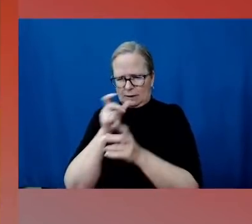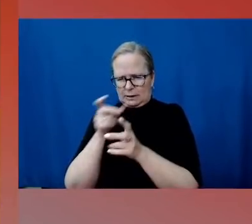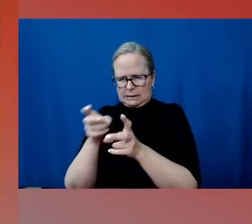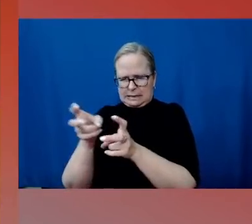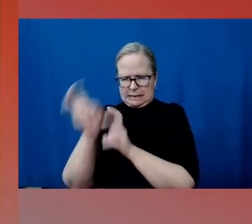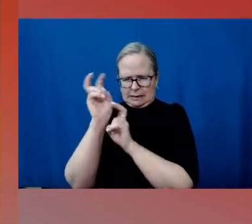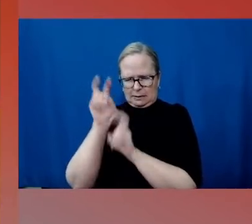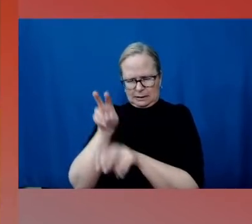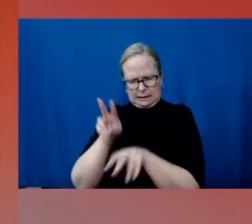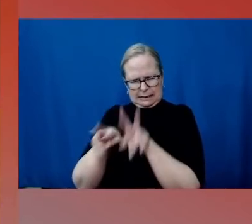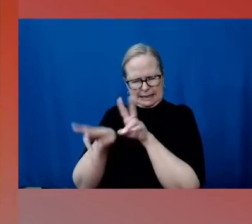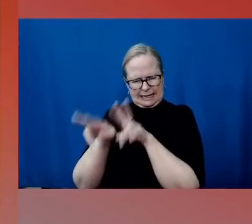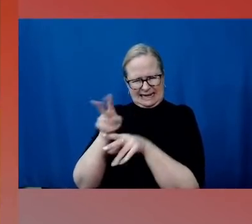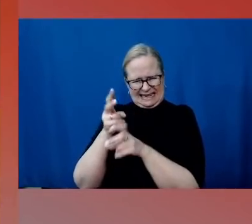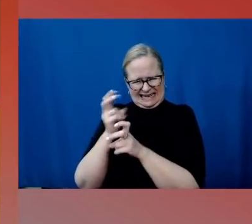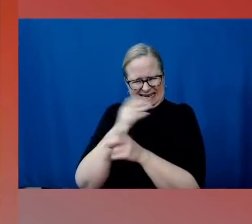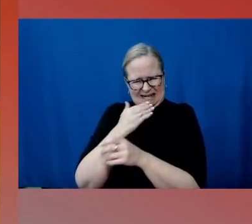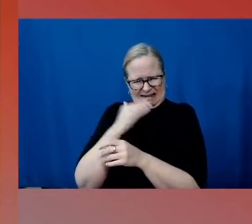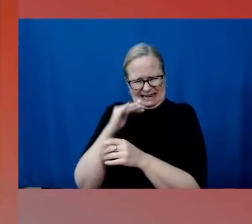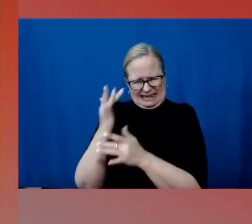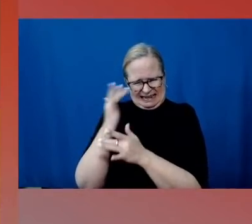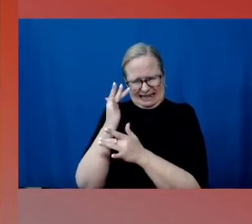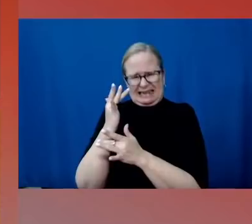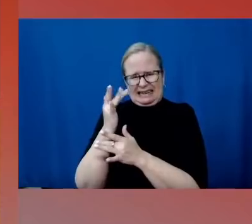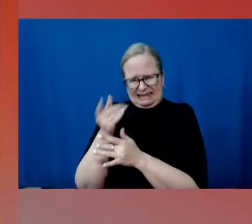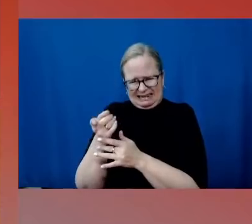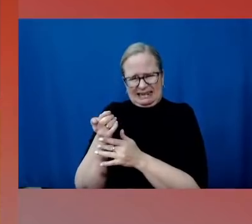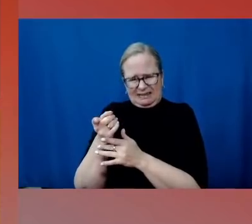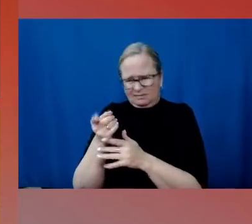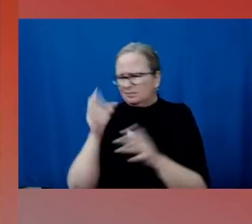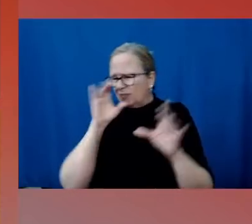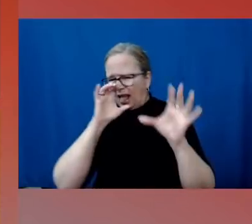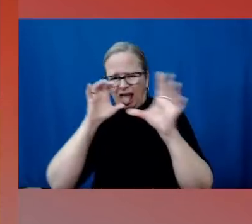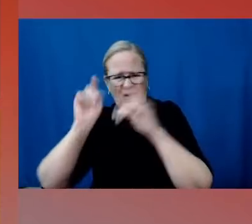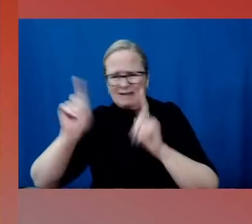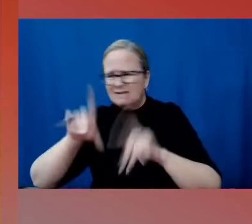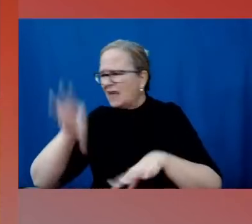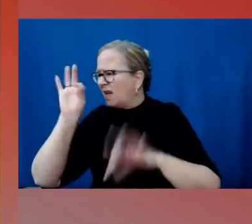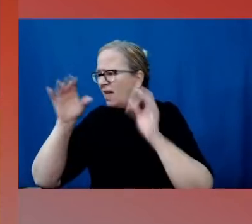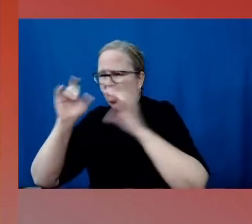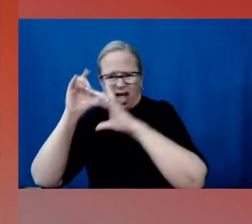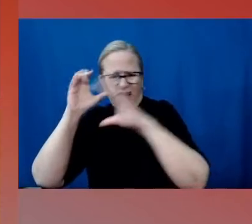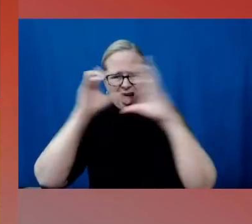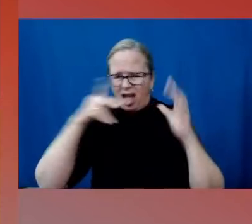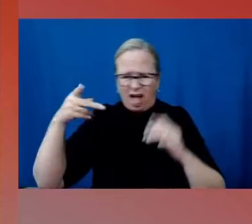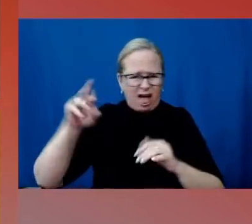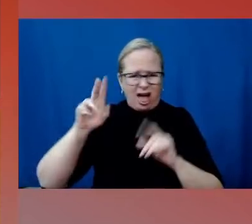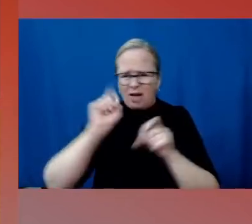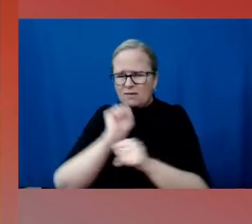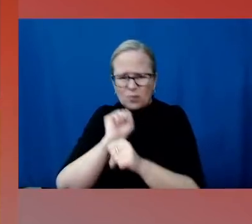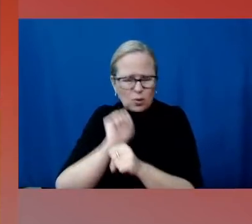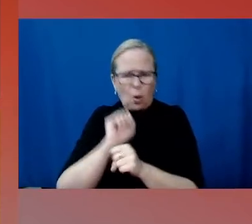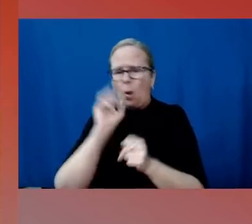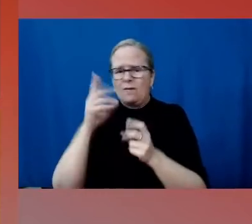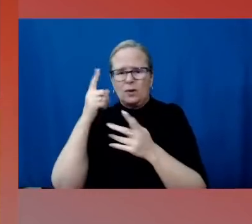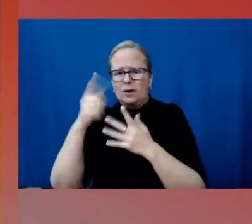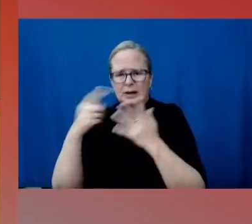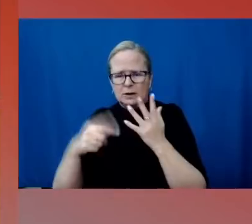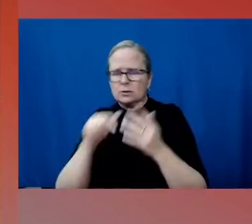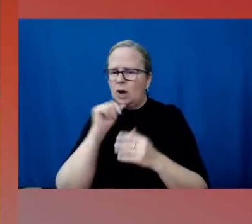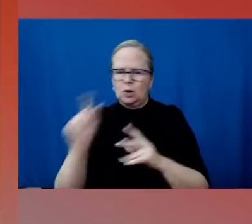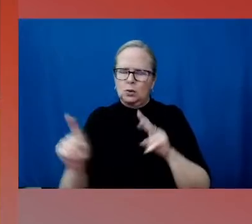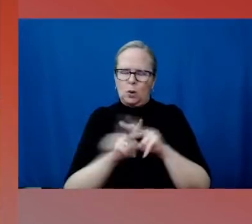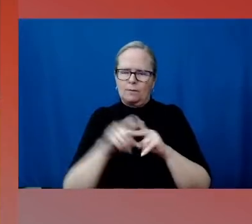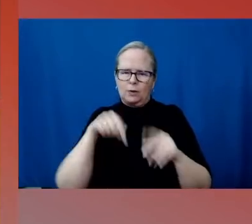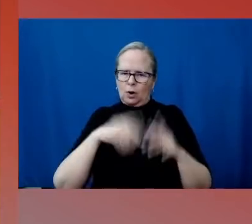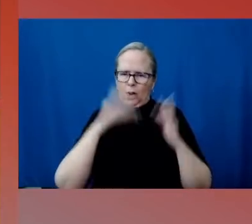a lot of that frustration and trips when they're trying to find PCR testing because of work reasons or other things